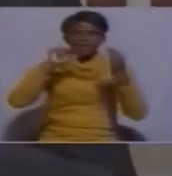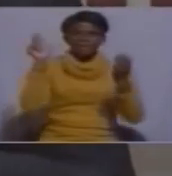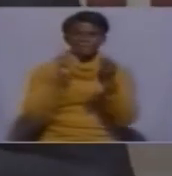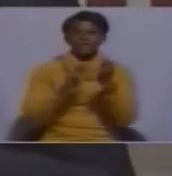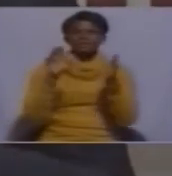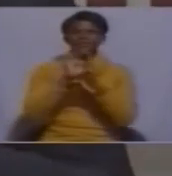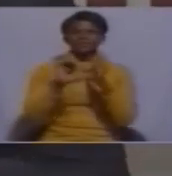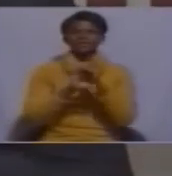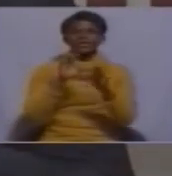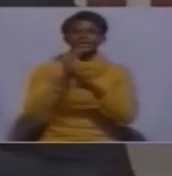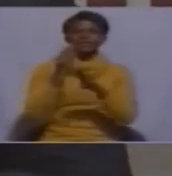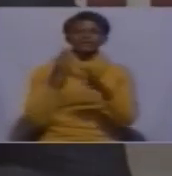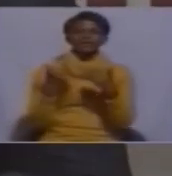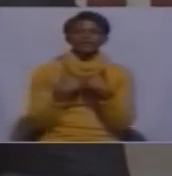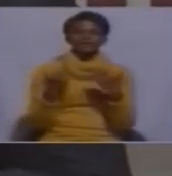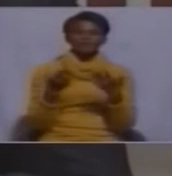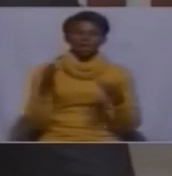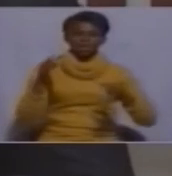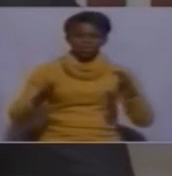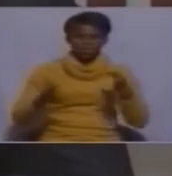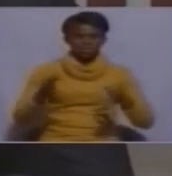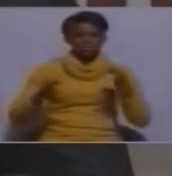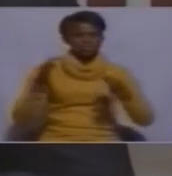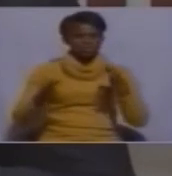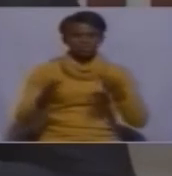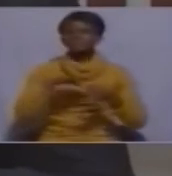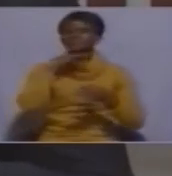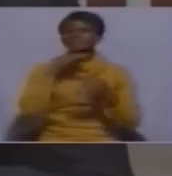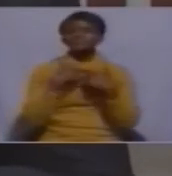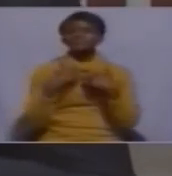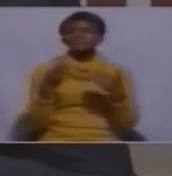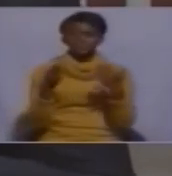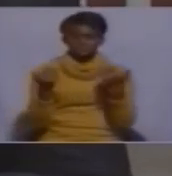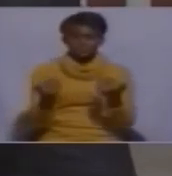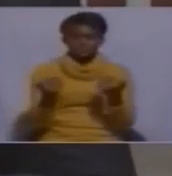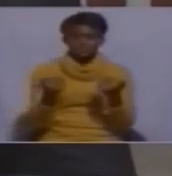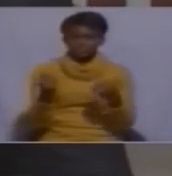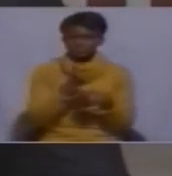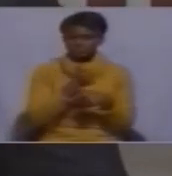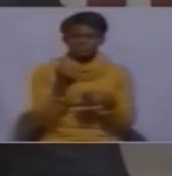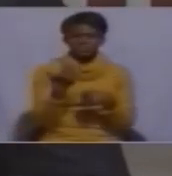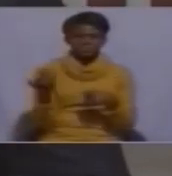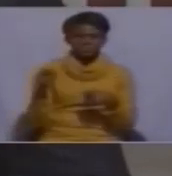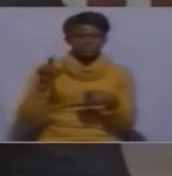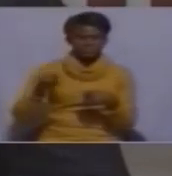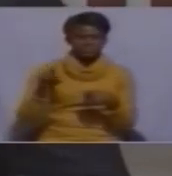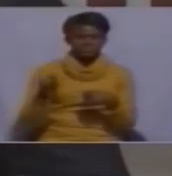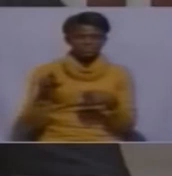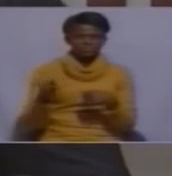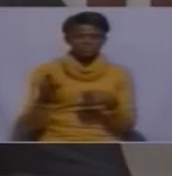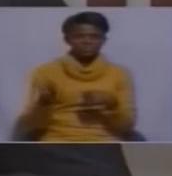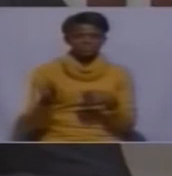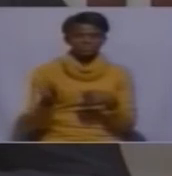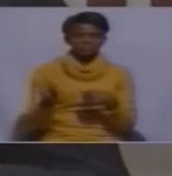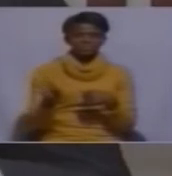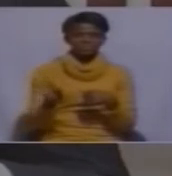so previously there have always been courts which have always been sufficient. So should there be anything which will require,